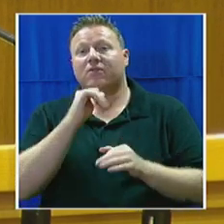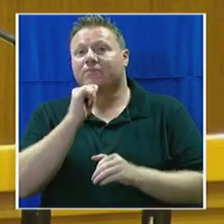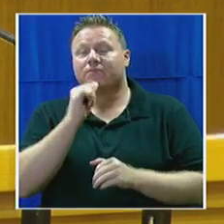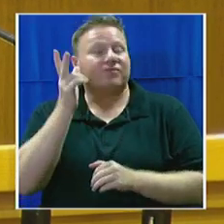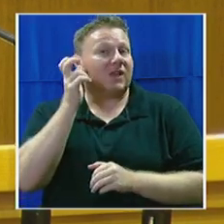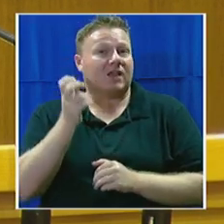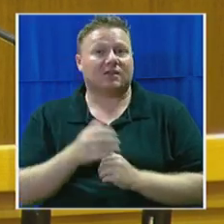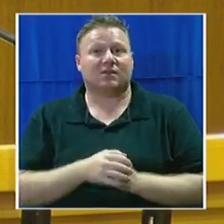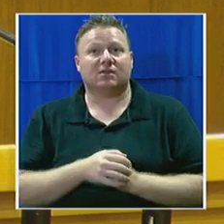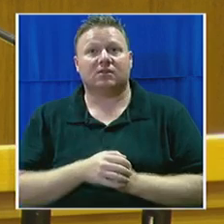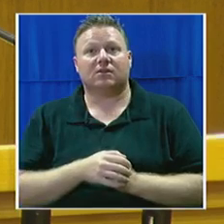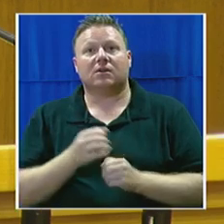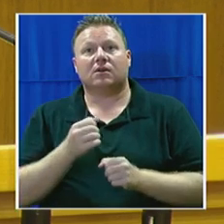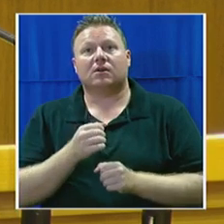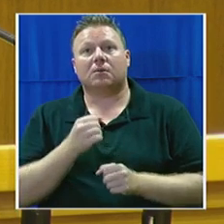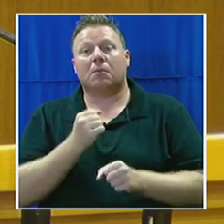okokuba